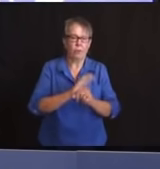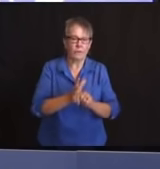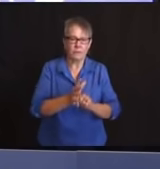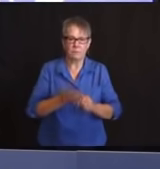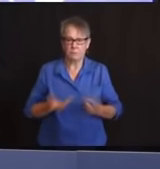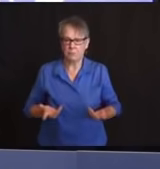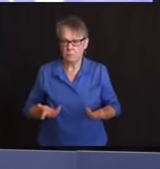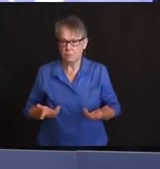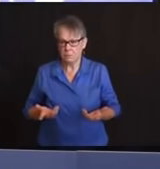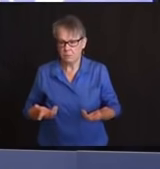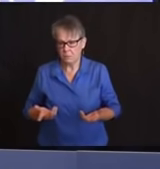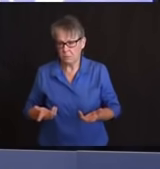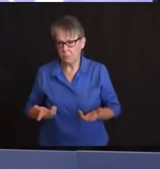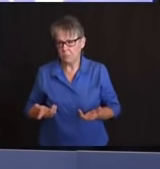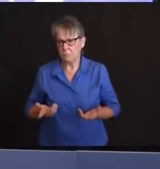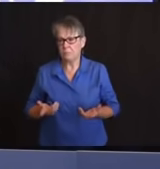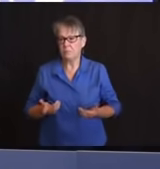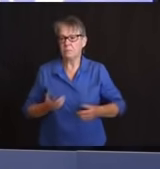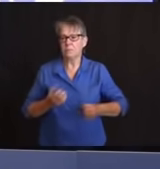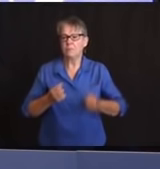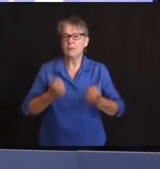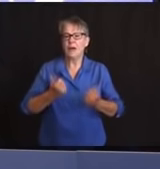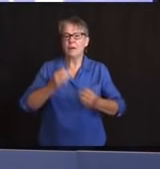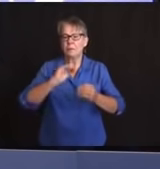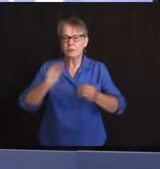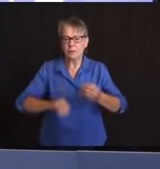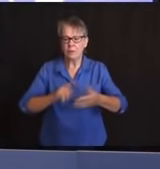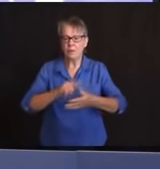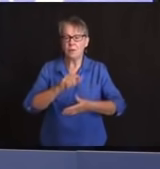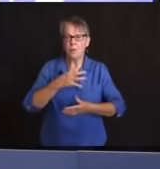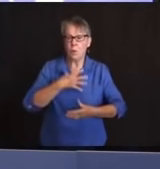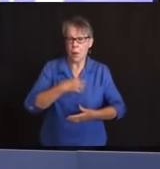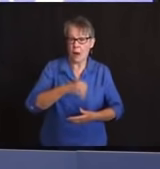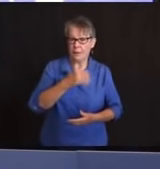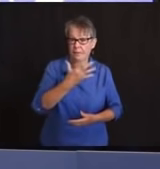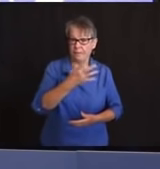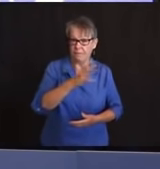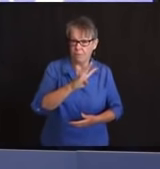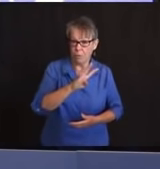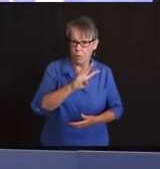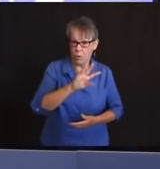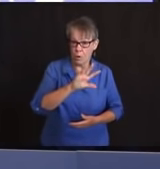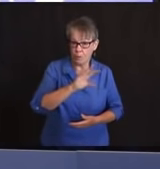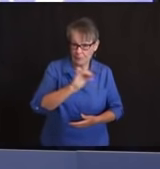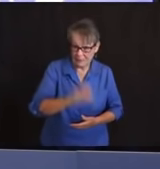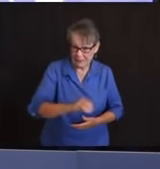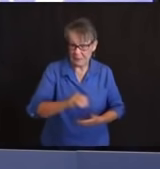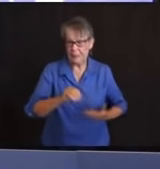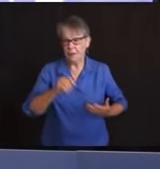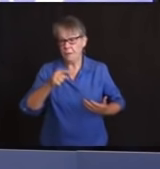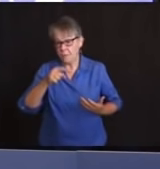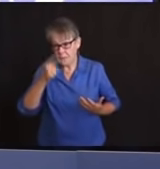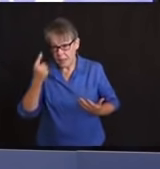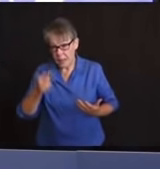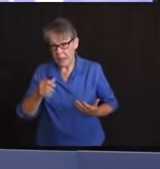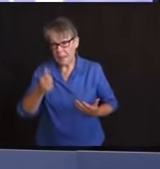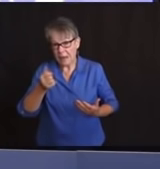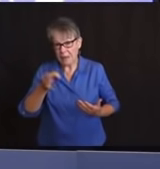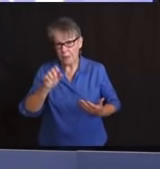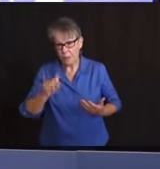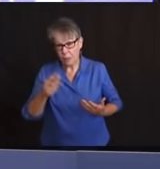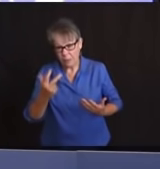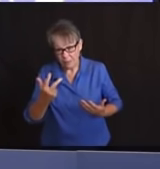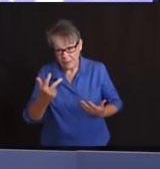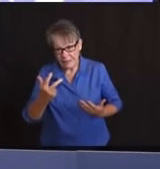black 18.3%, Hispanic 20.3%, Asian 5.5%, and other 1.8%. All of the deaths